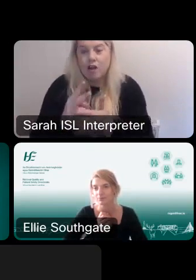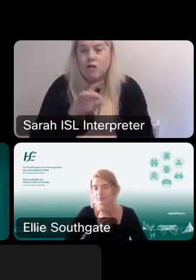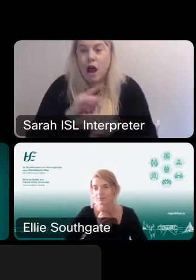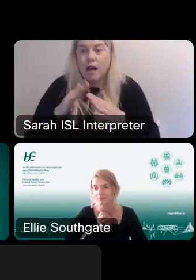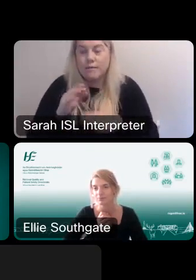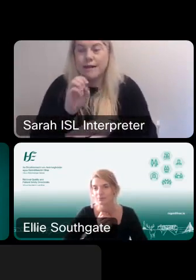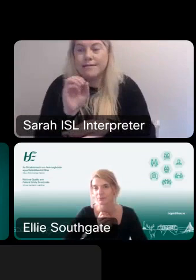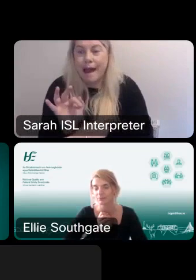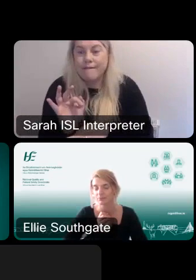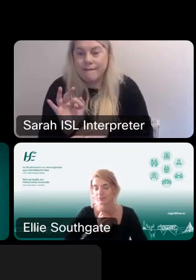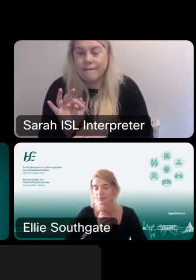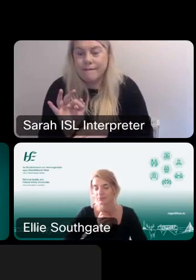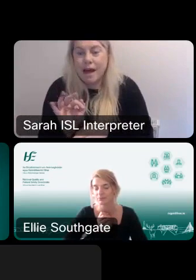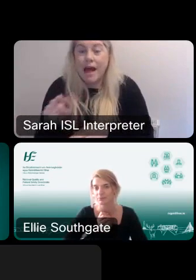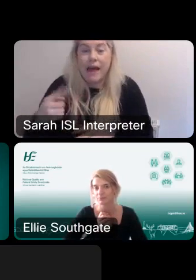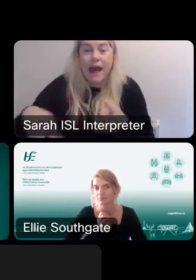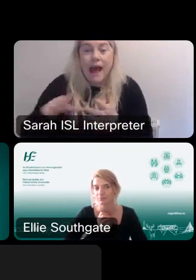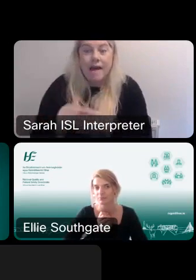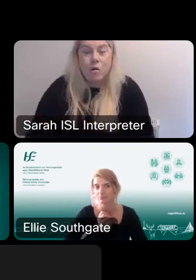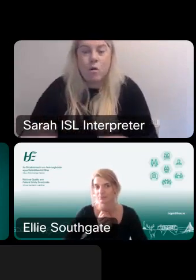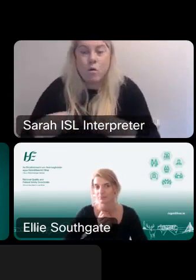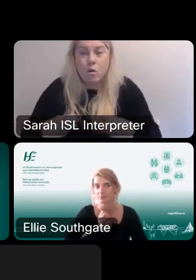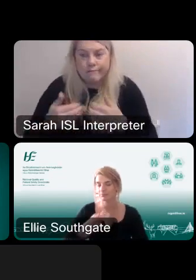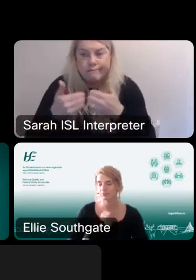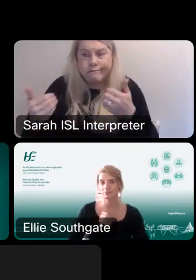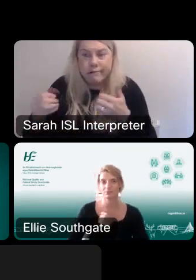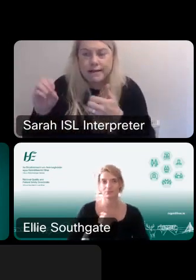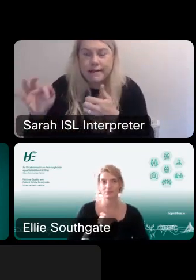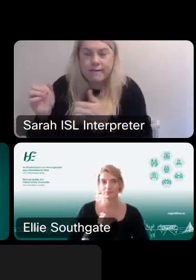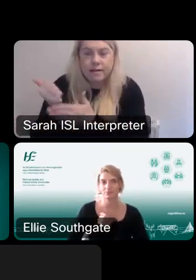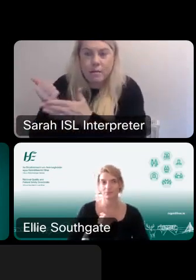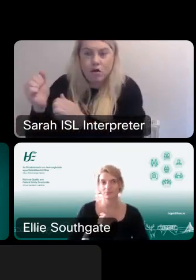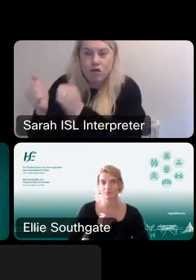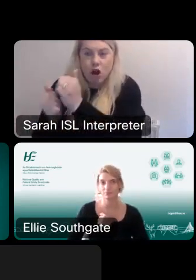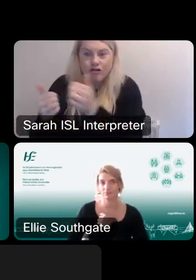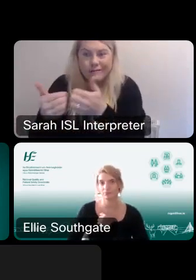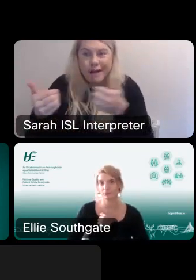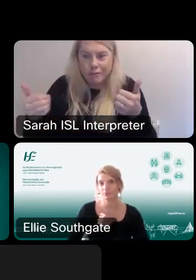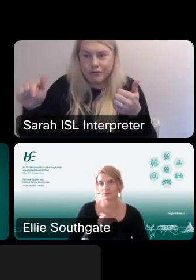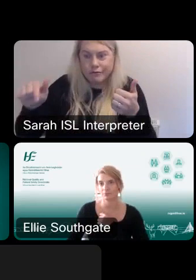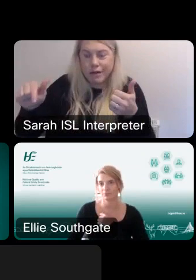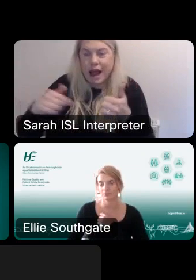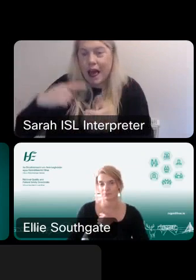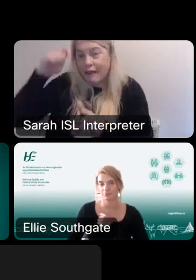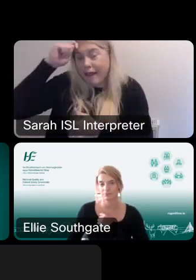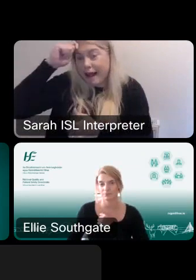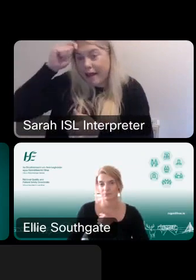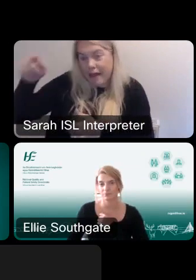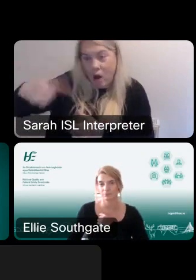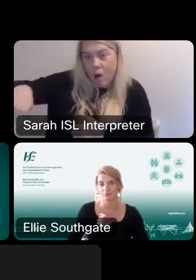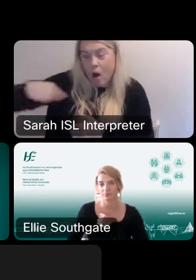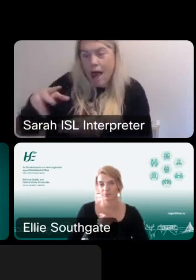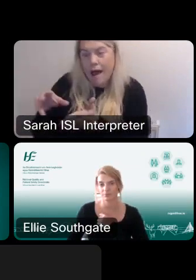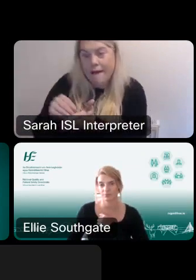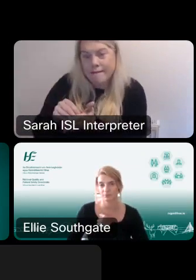their own staff support structures. And to the best of my knowledge, they all